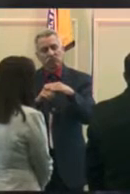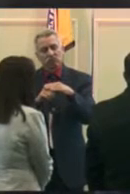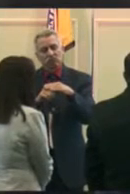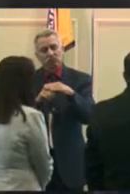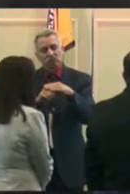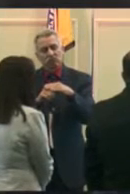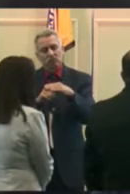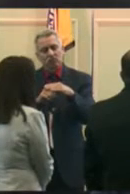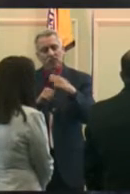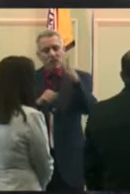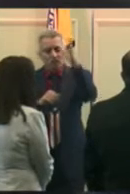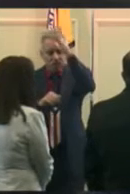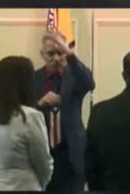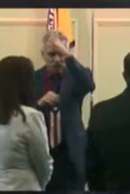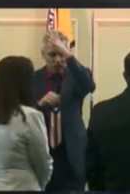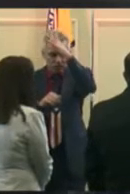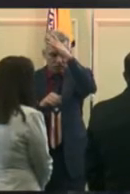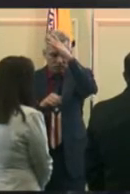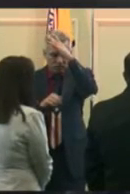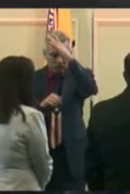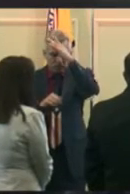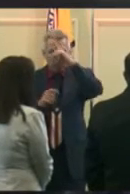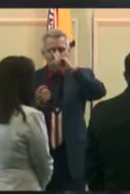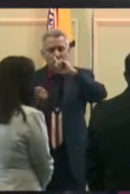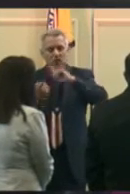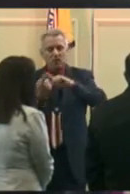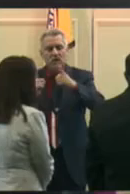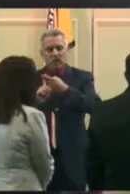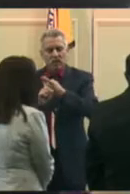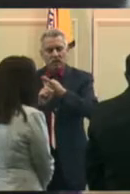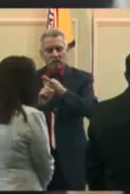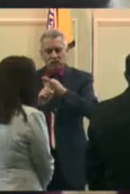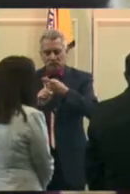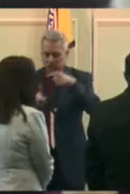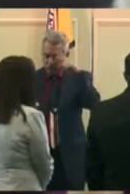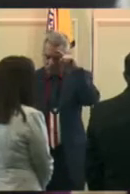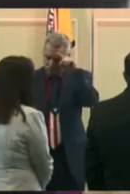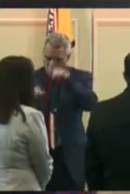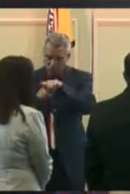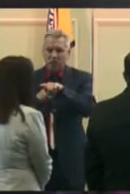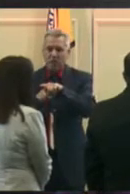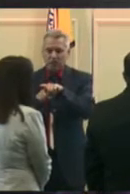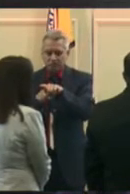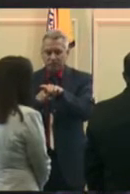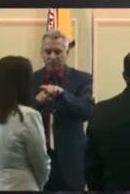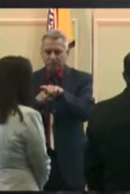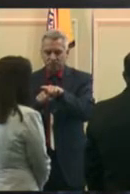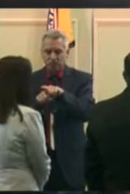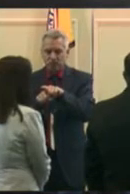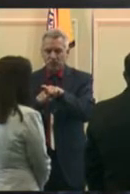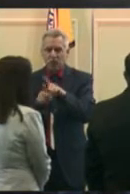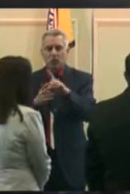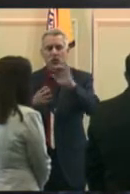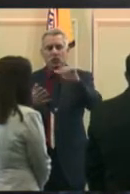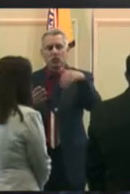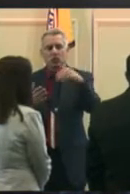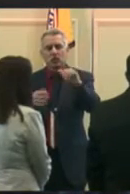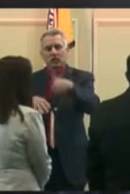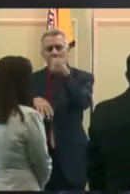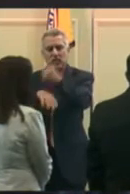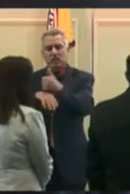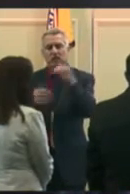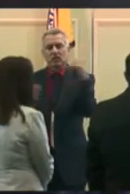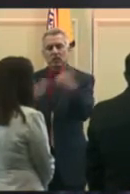And because you sacrificed yourself for us, Lord, we've established this new covenant.